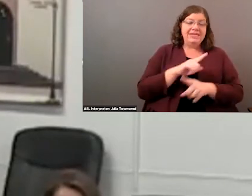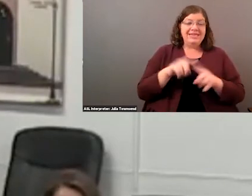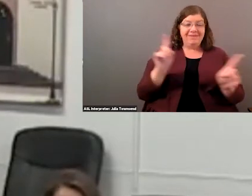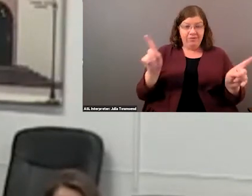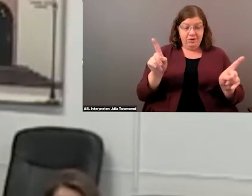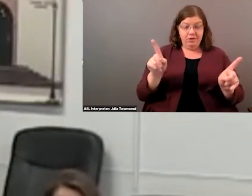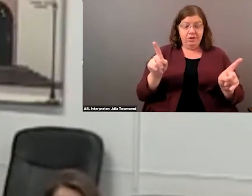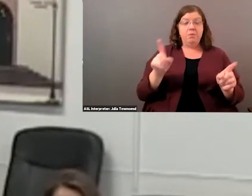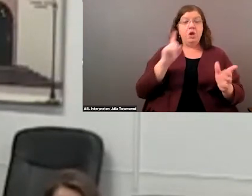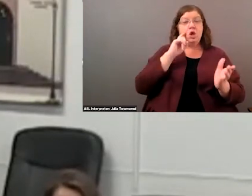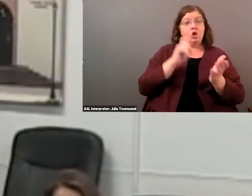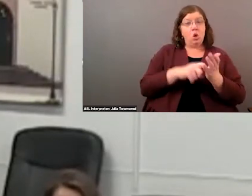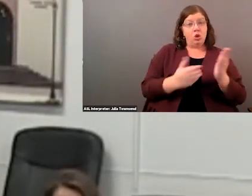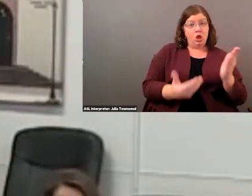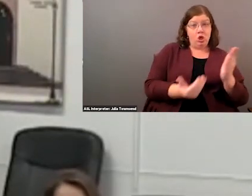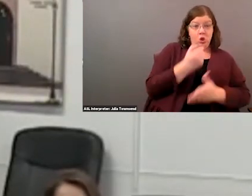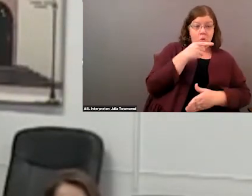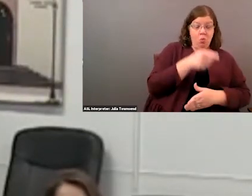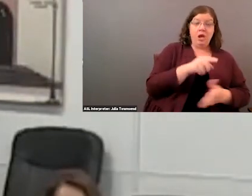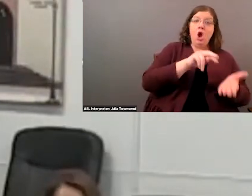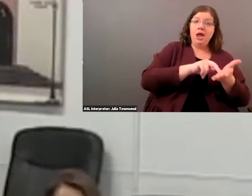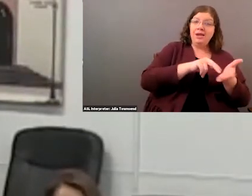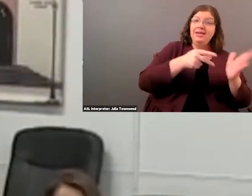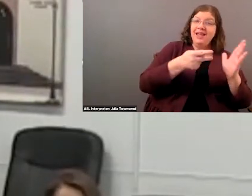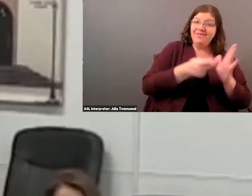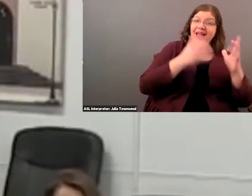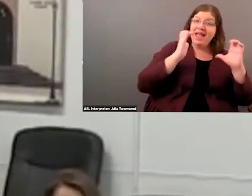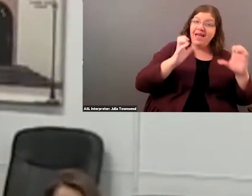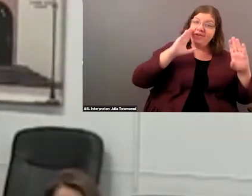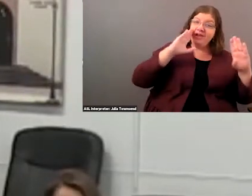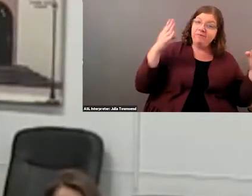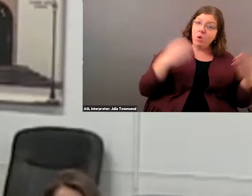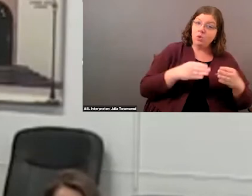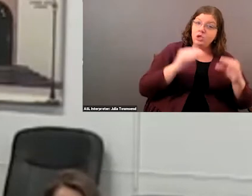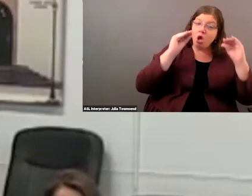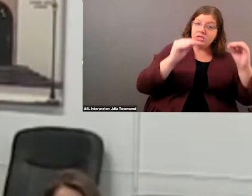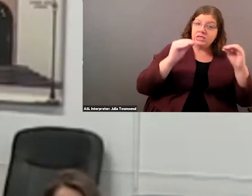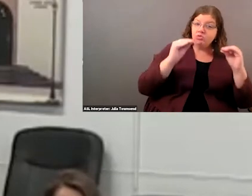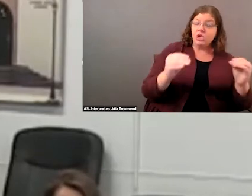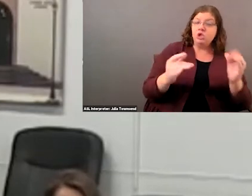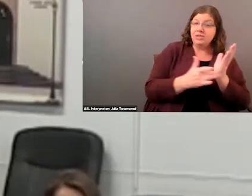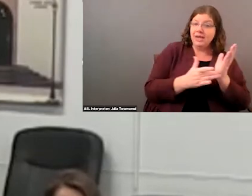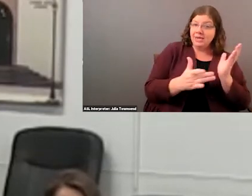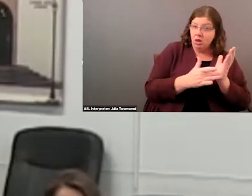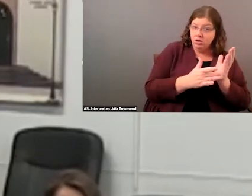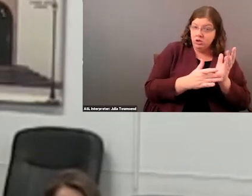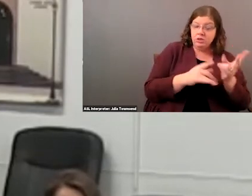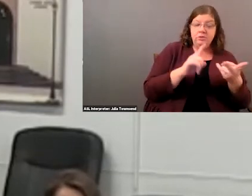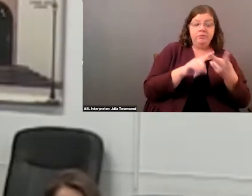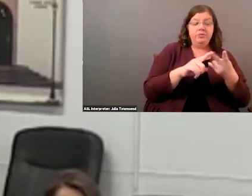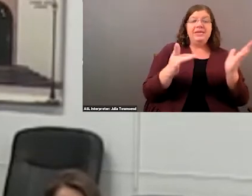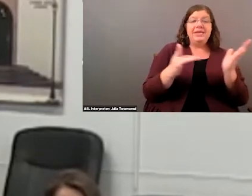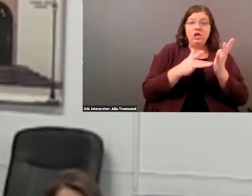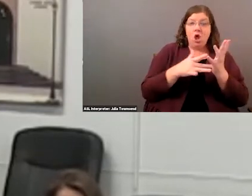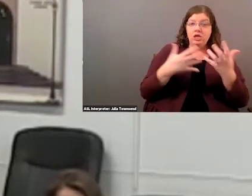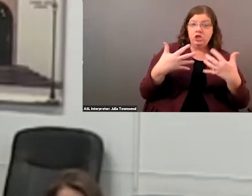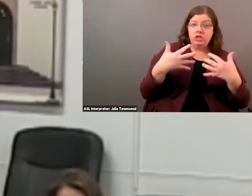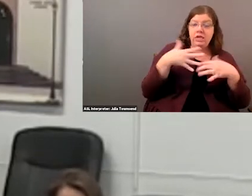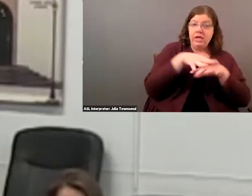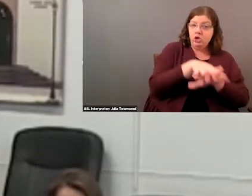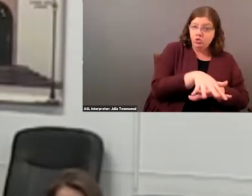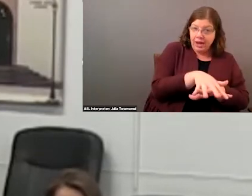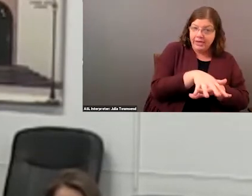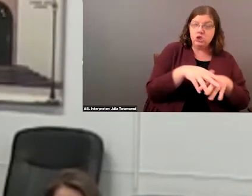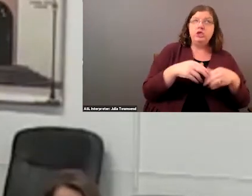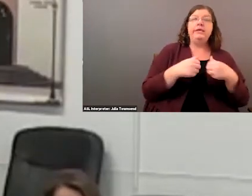instructional technology integration. And so that really is what the new director position will